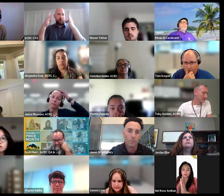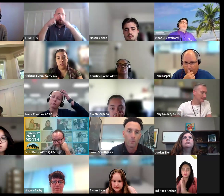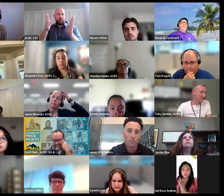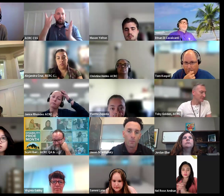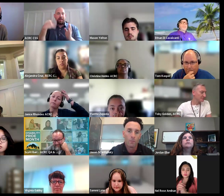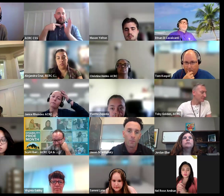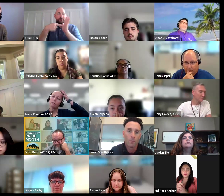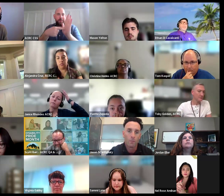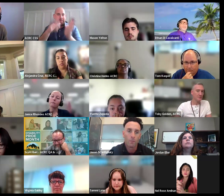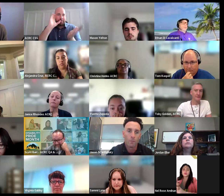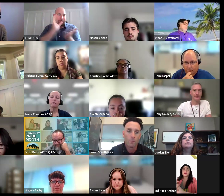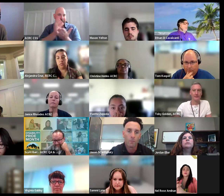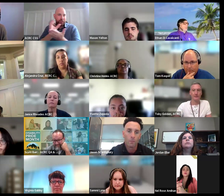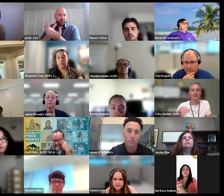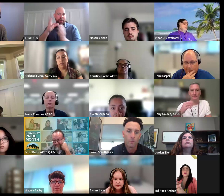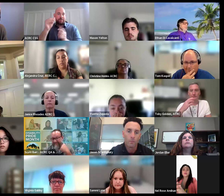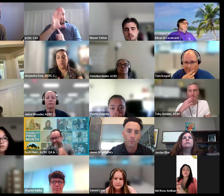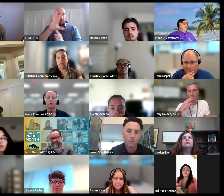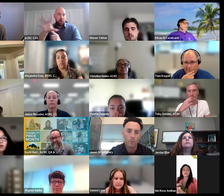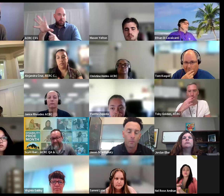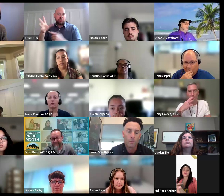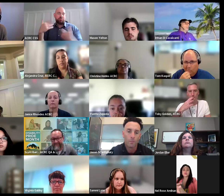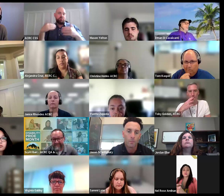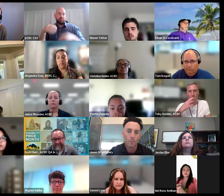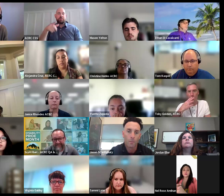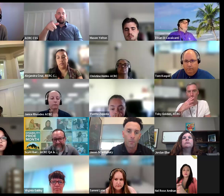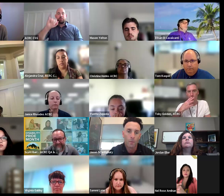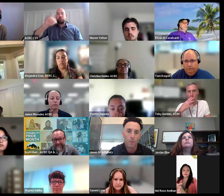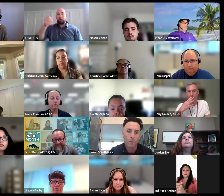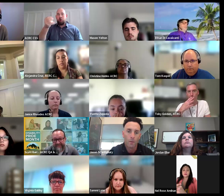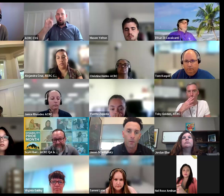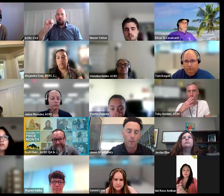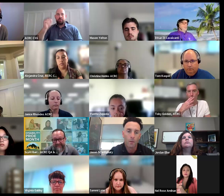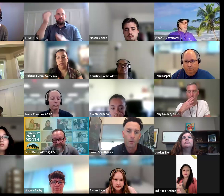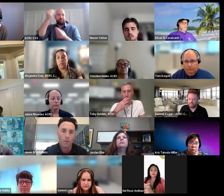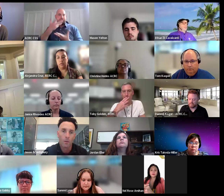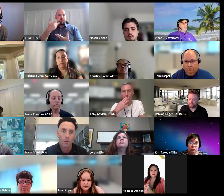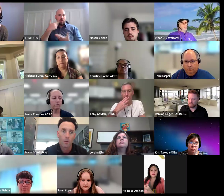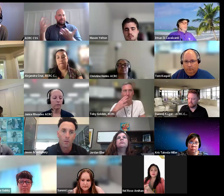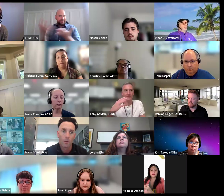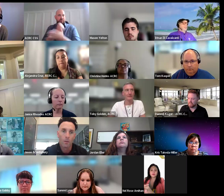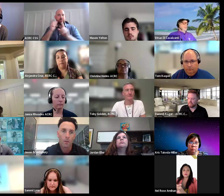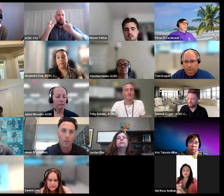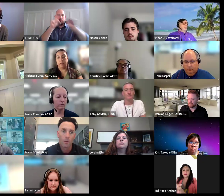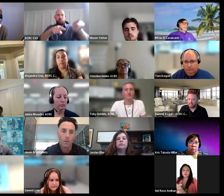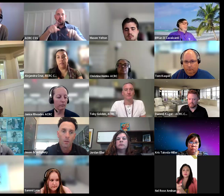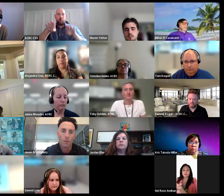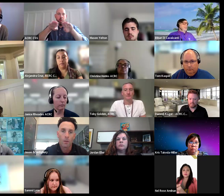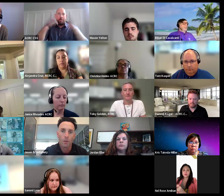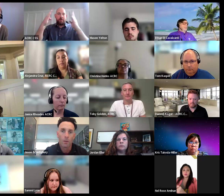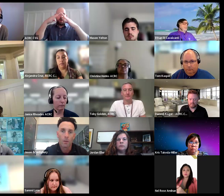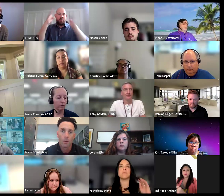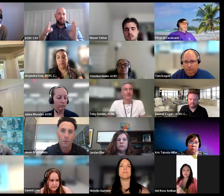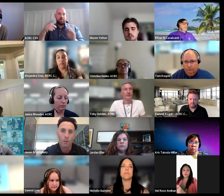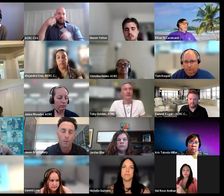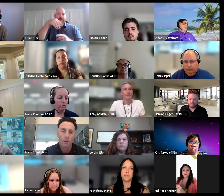Culture 101. And that'll be included in the open house. I'm going to show you some pictures too and some videos. Jordan had let me